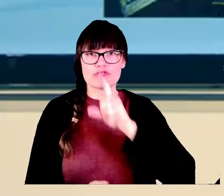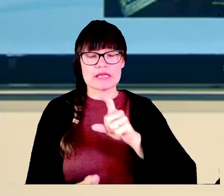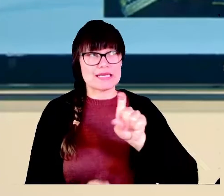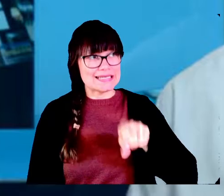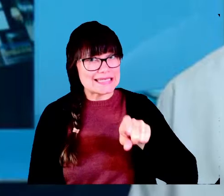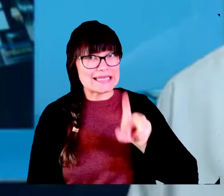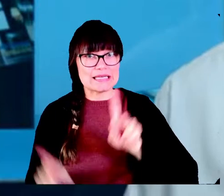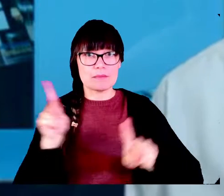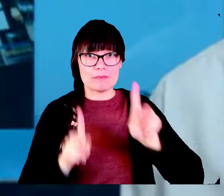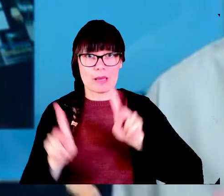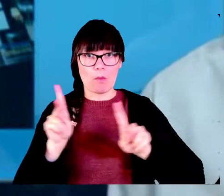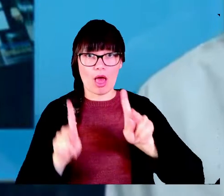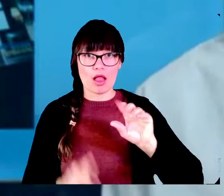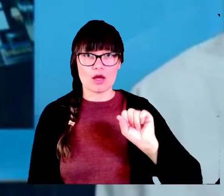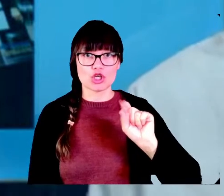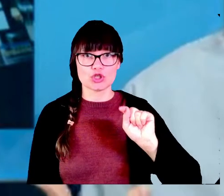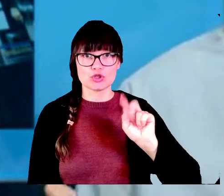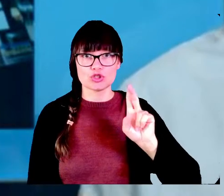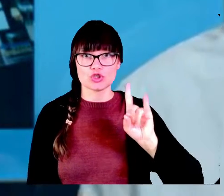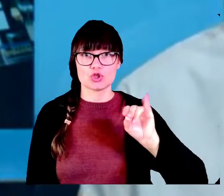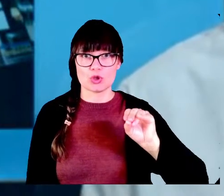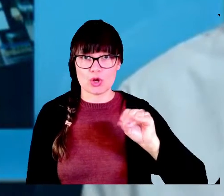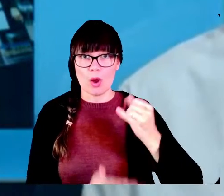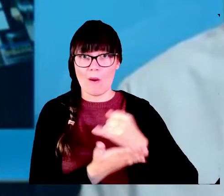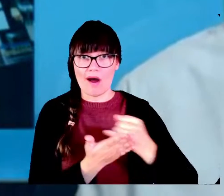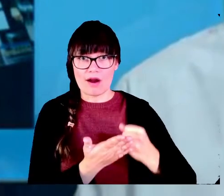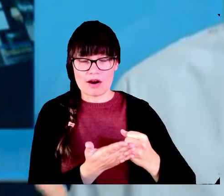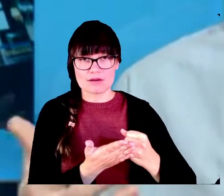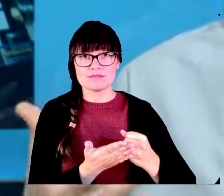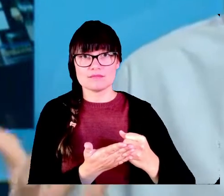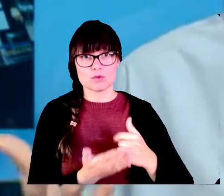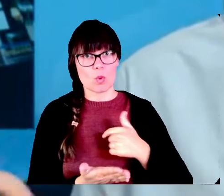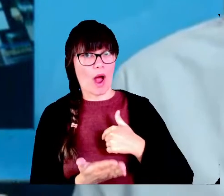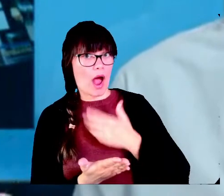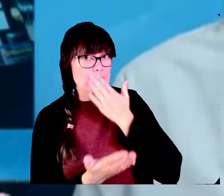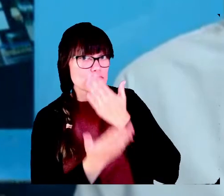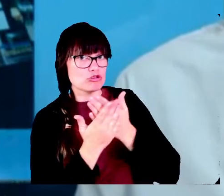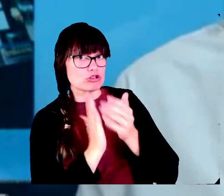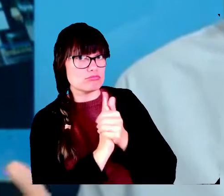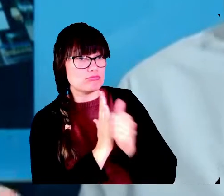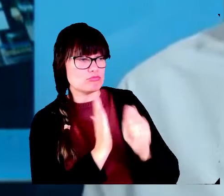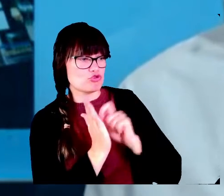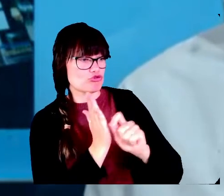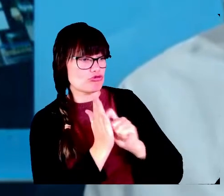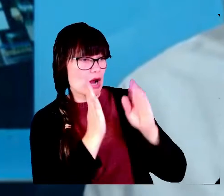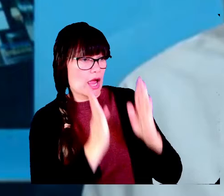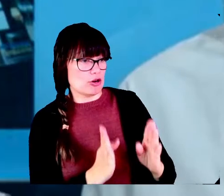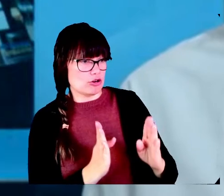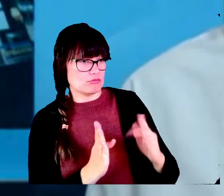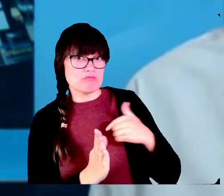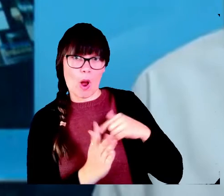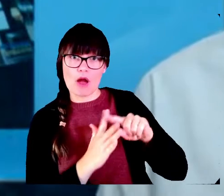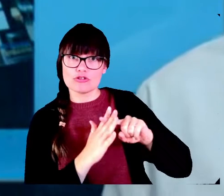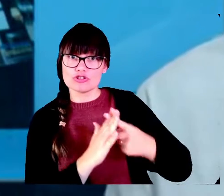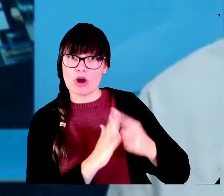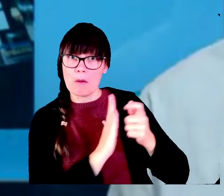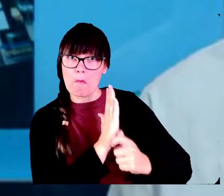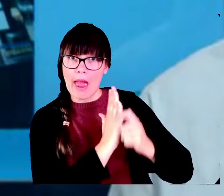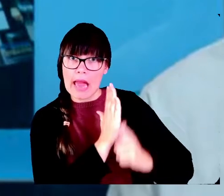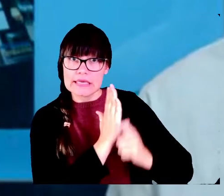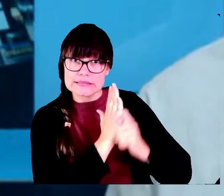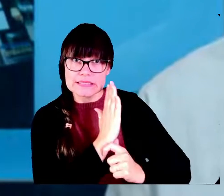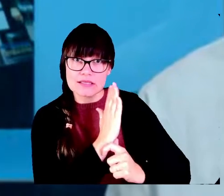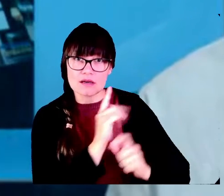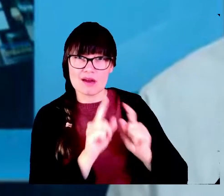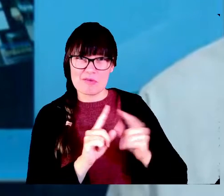studio art. I'll be honest with you, I'm a pretty good writer, and if I started a magazine, that's great. Now, if somebody said, so what is the cover of